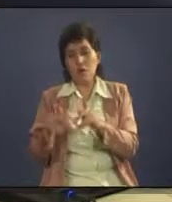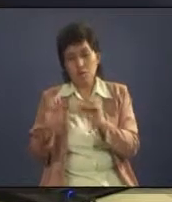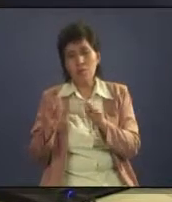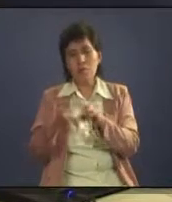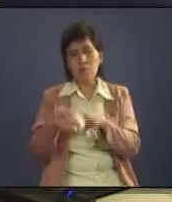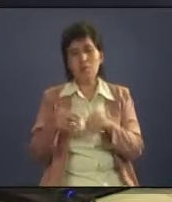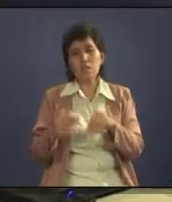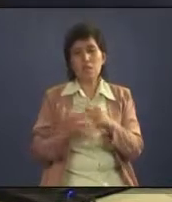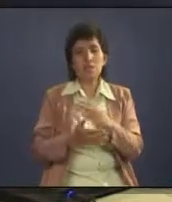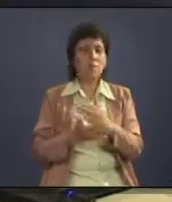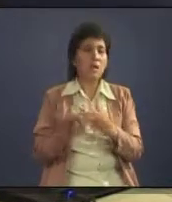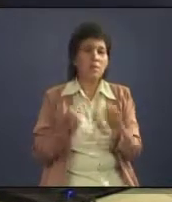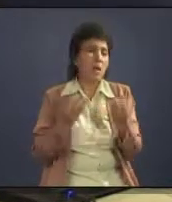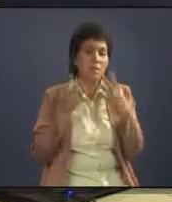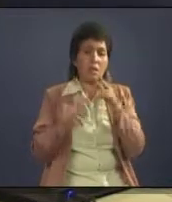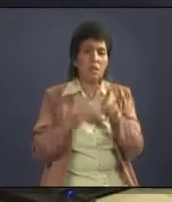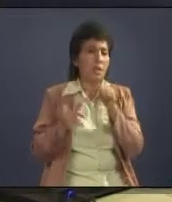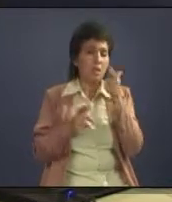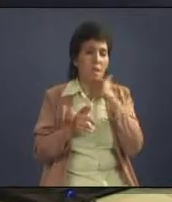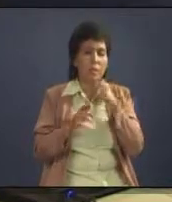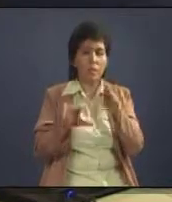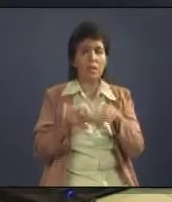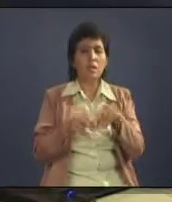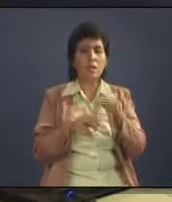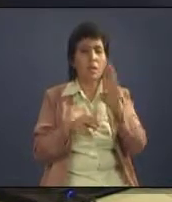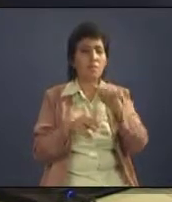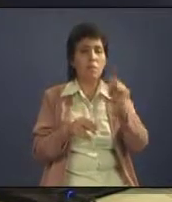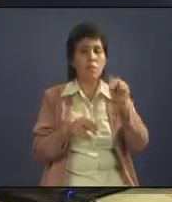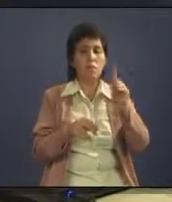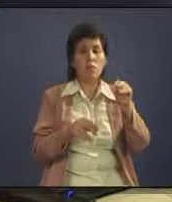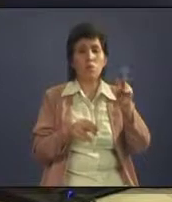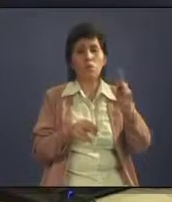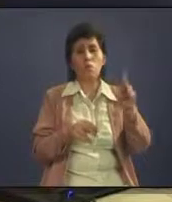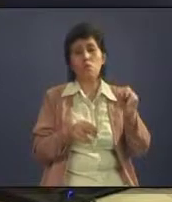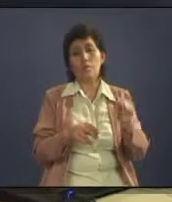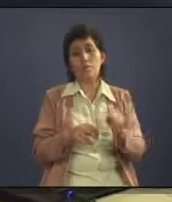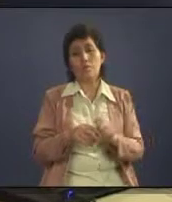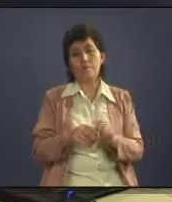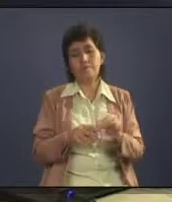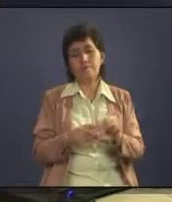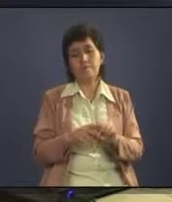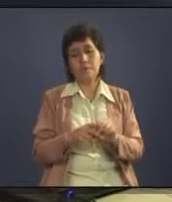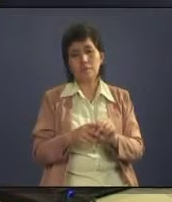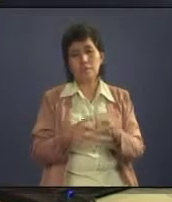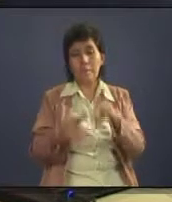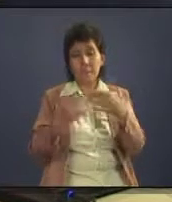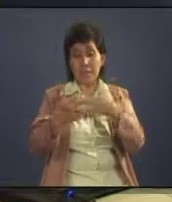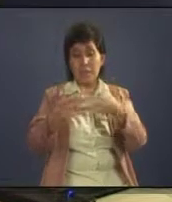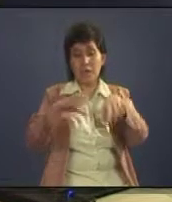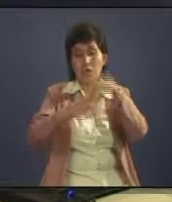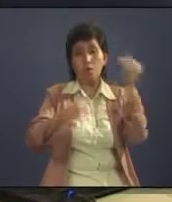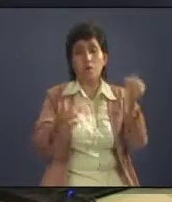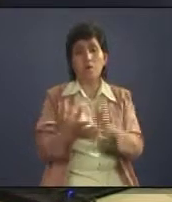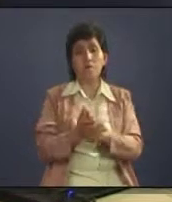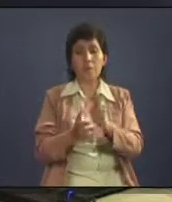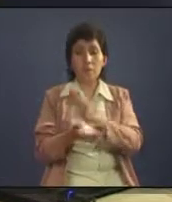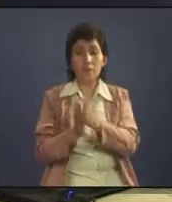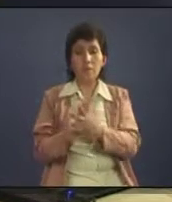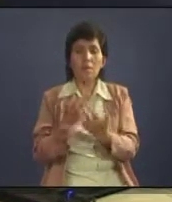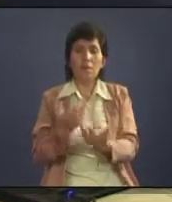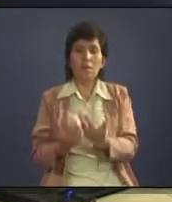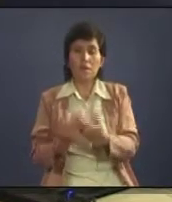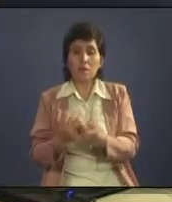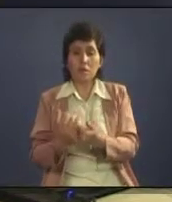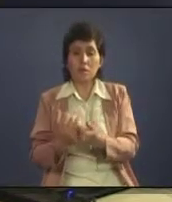that, most people do not, okay? Hiring, you can look in terms of hiring a female